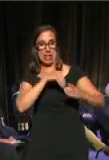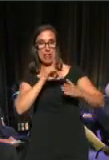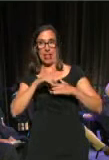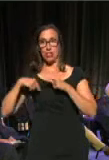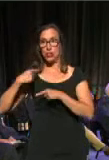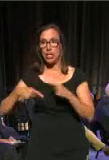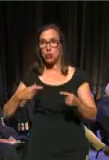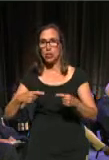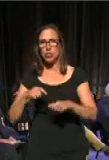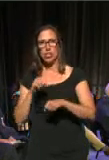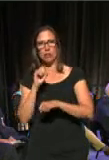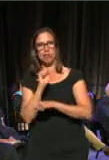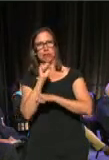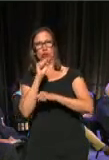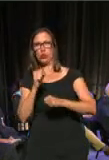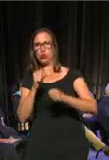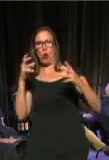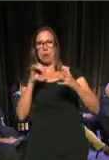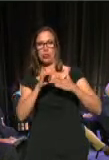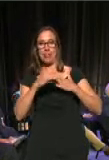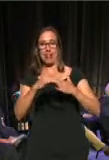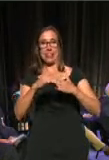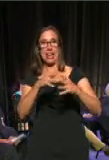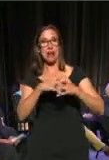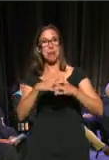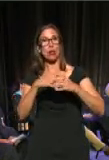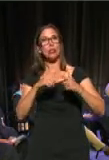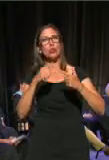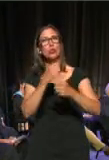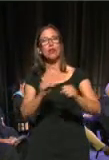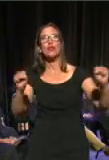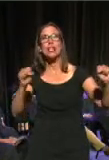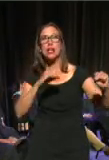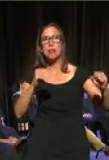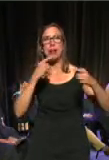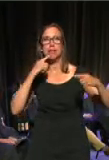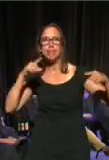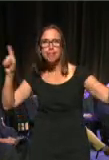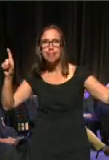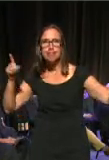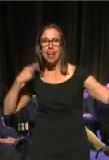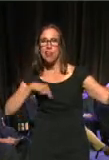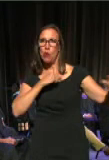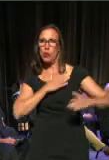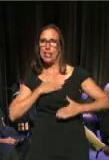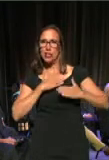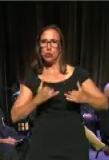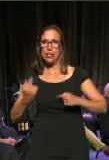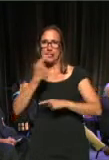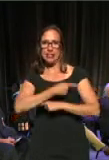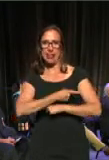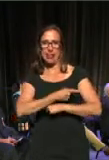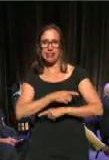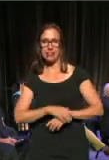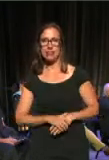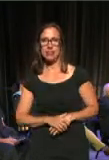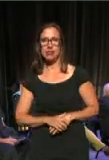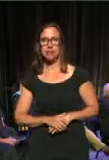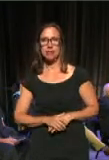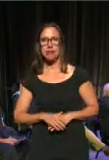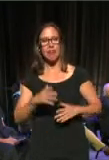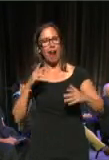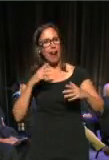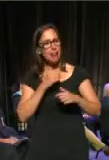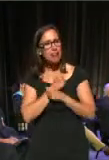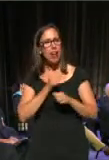generation overcame so much that led America to its freedom and prosperity that we enjoy today. I love this